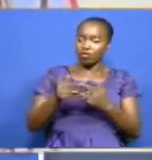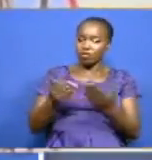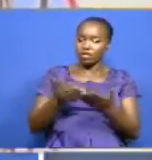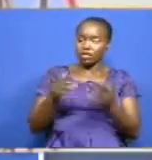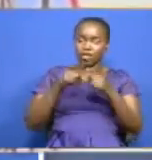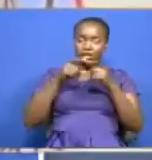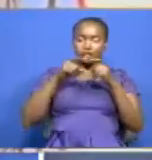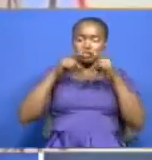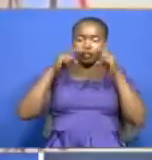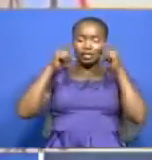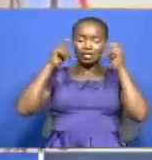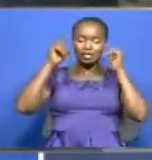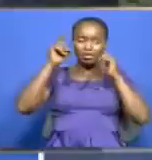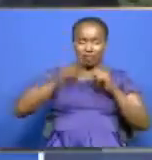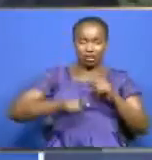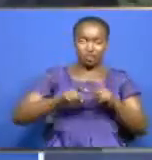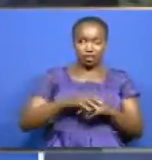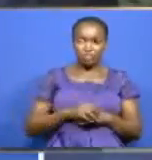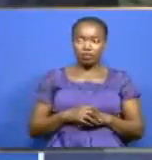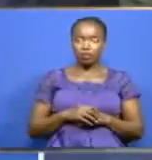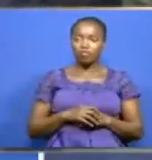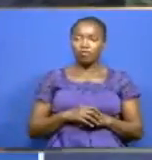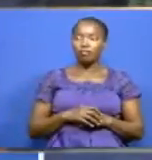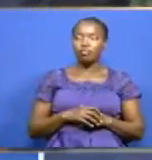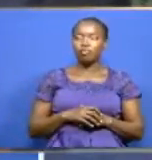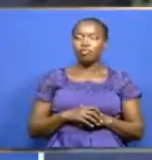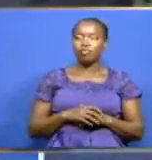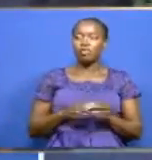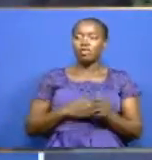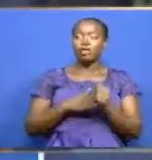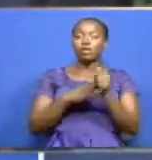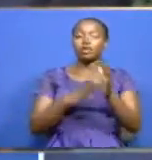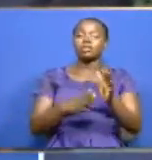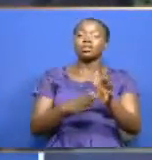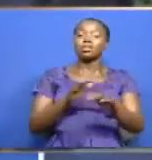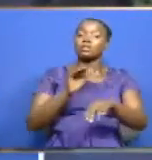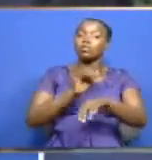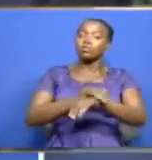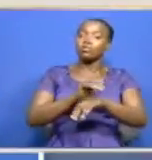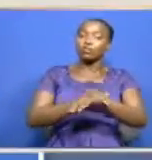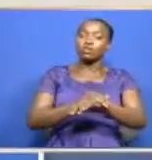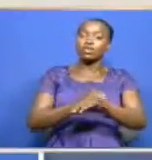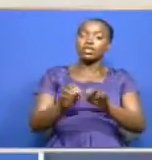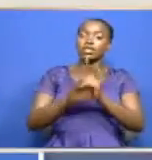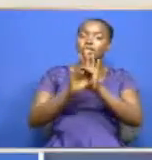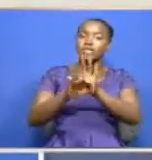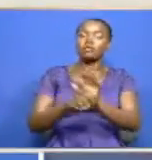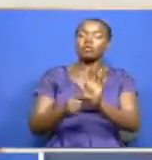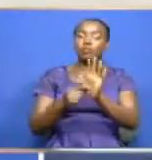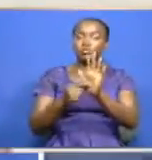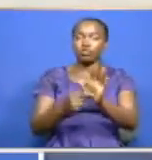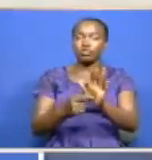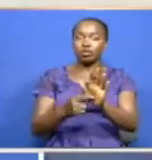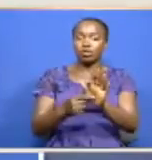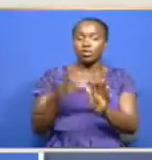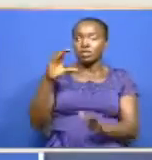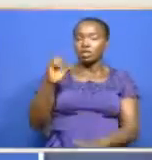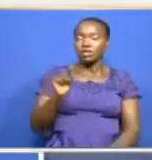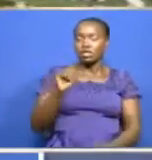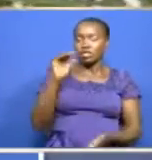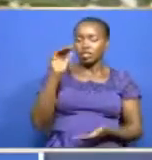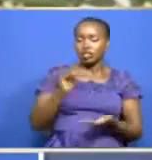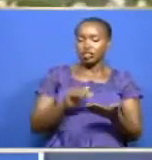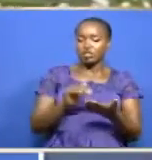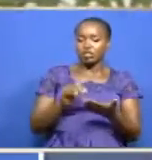wearing of face masks. He also challenged leaders to lead by example, ordering cabinet secretaries to scale down